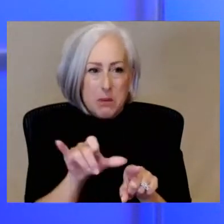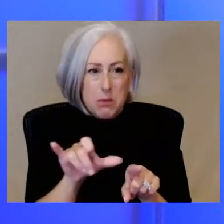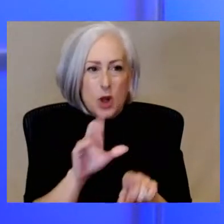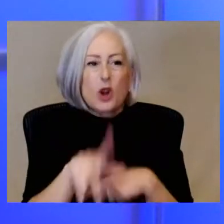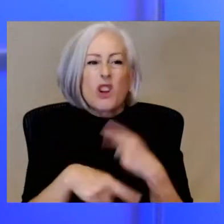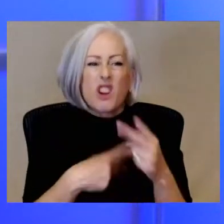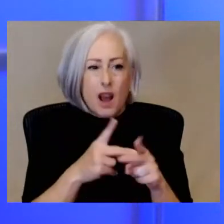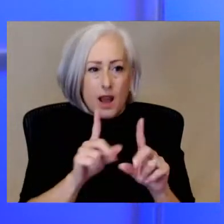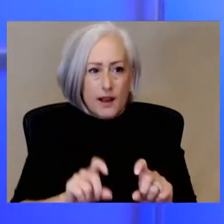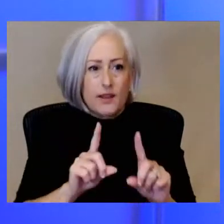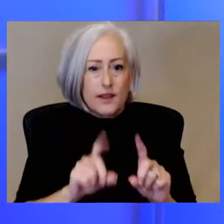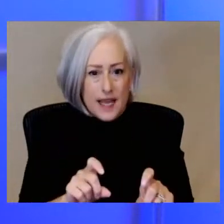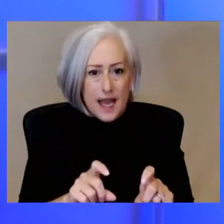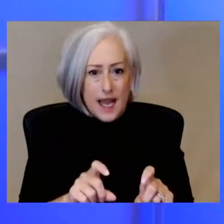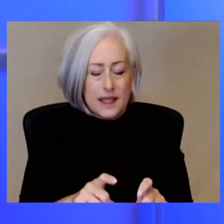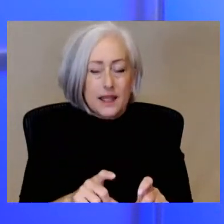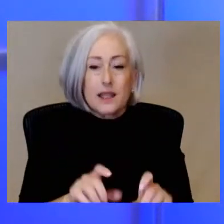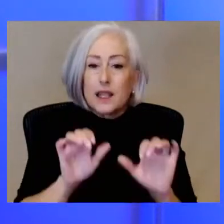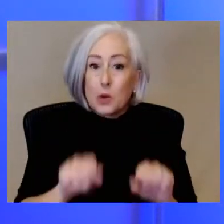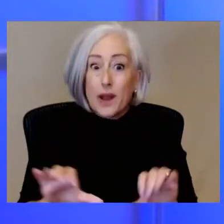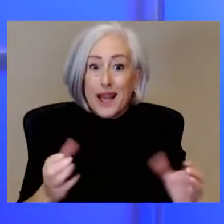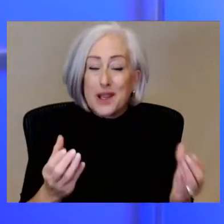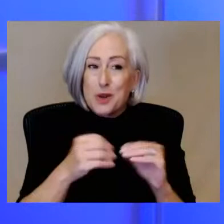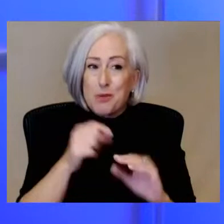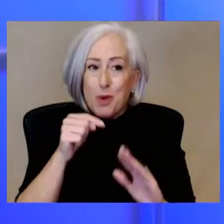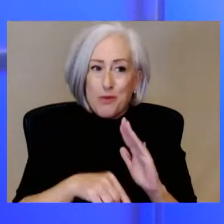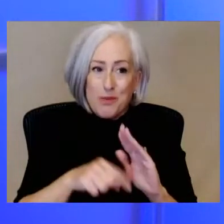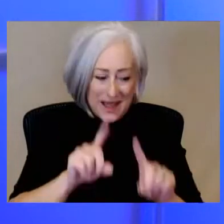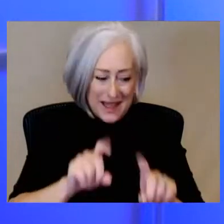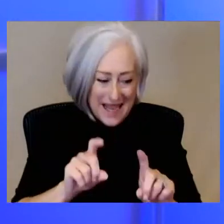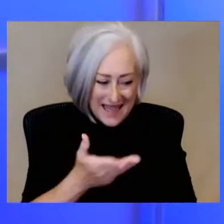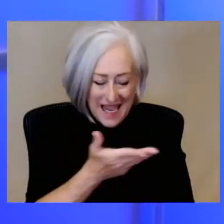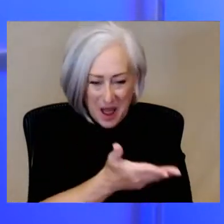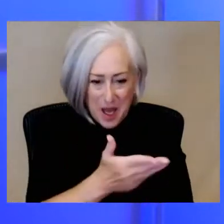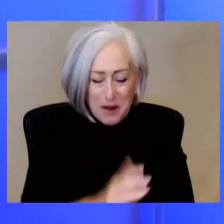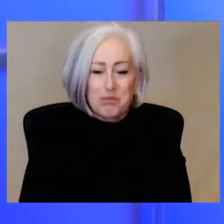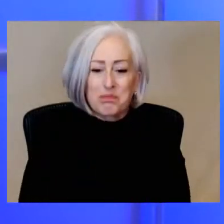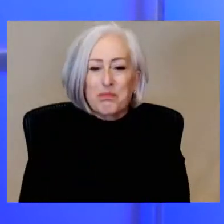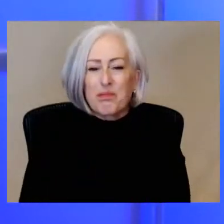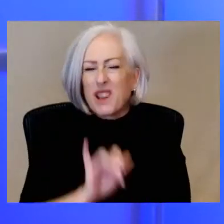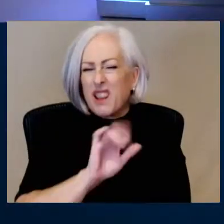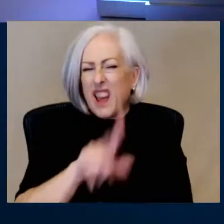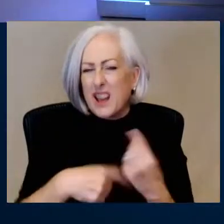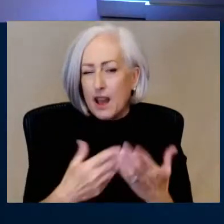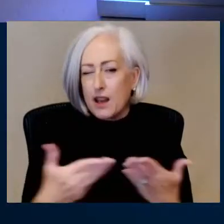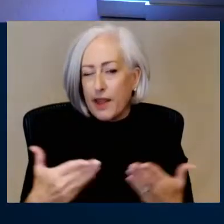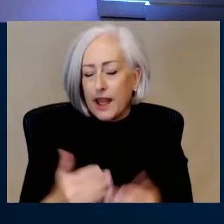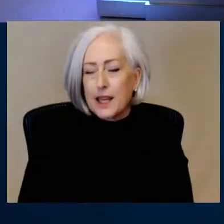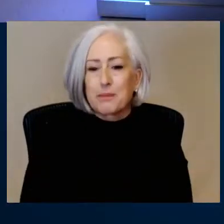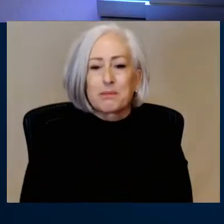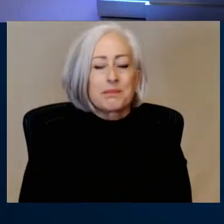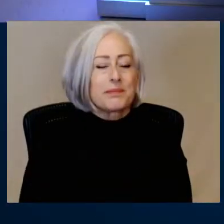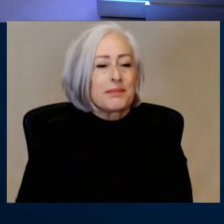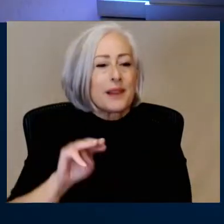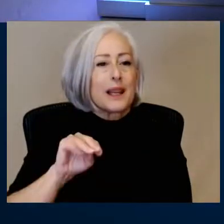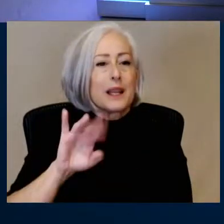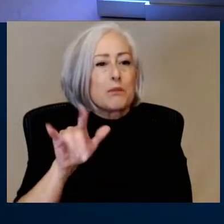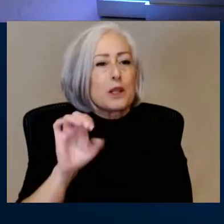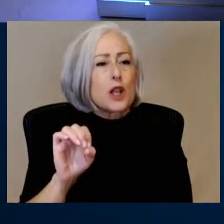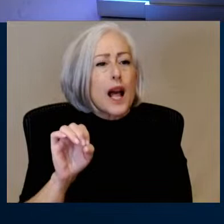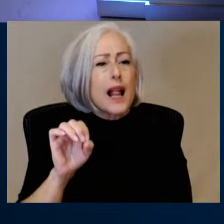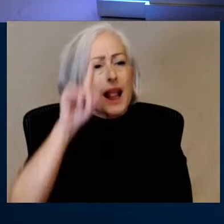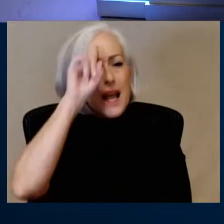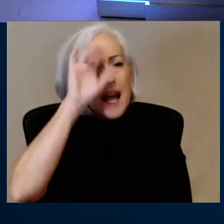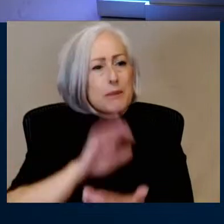more, or a lot more actually, in terms of testing. So that type of stuff. Michelle, I got to believe that when people get this type